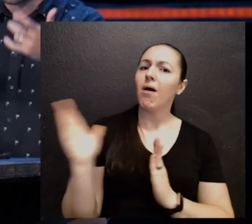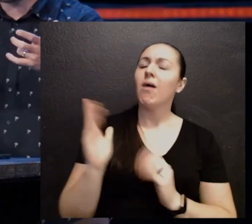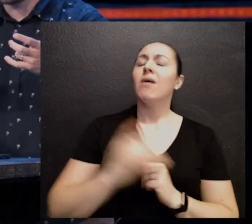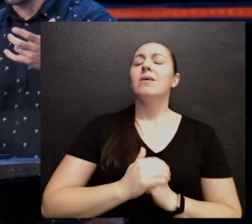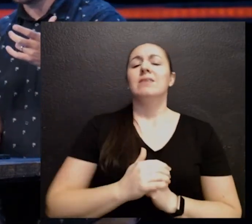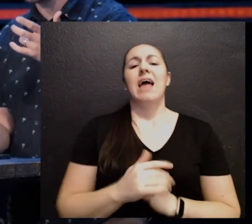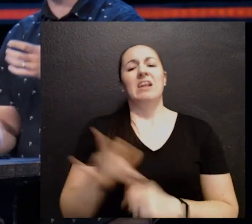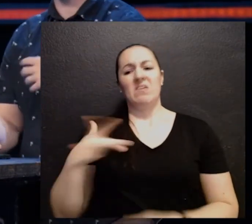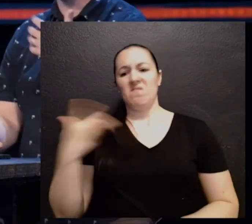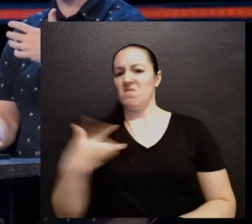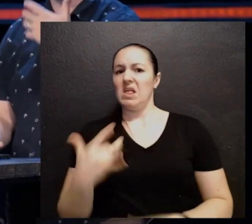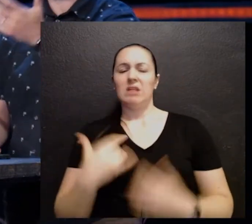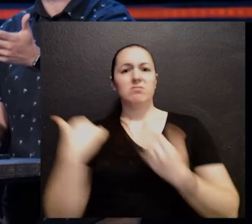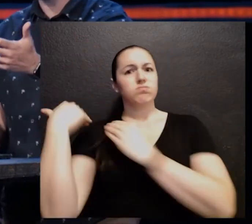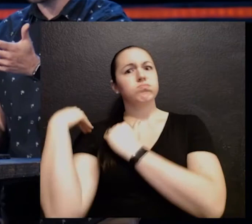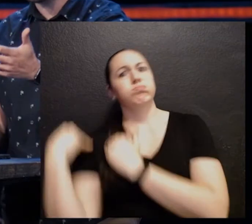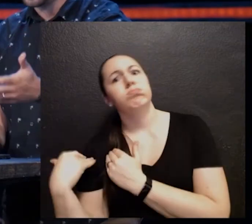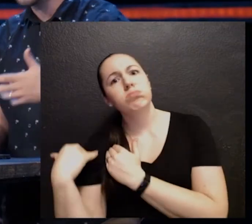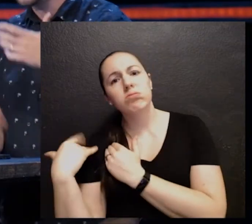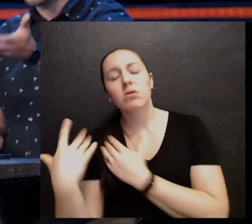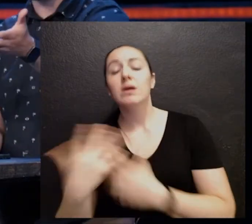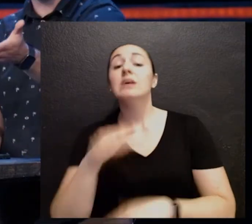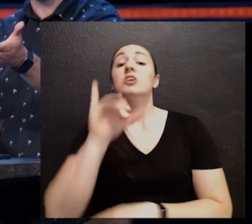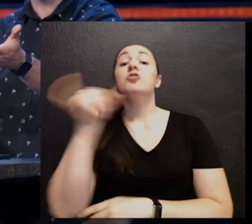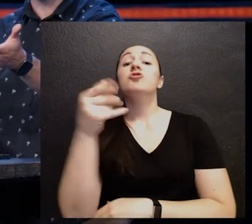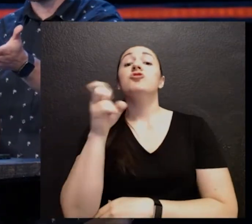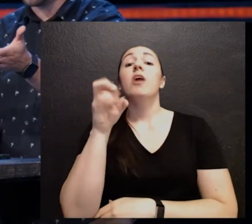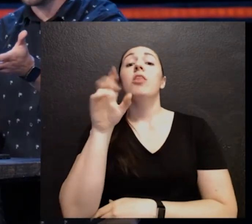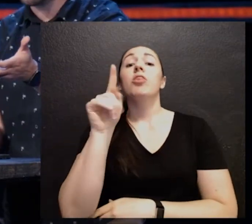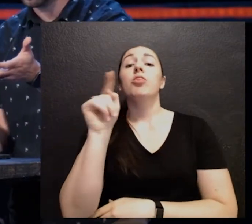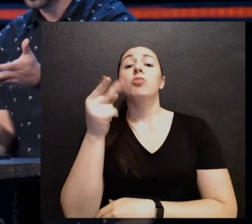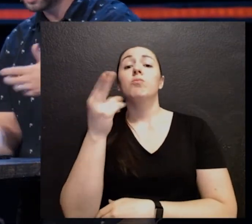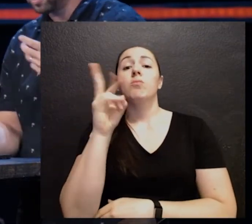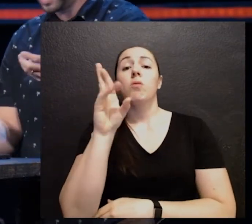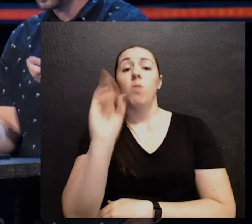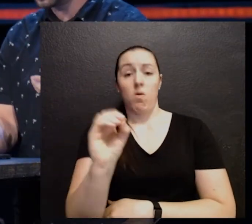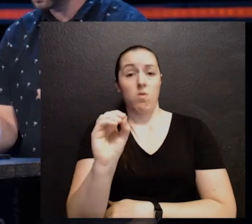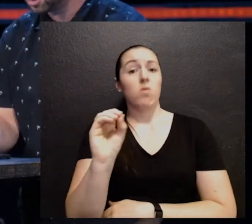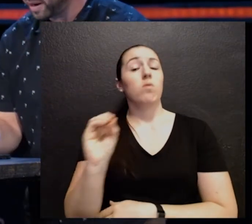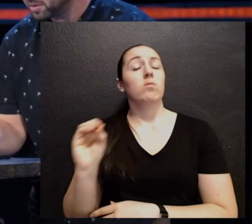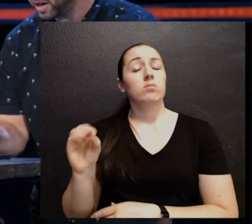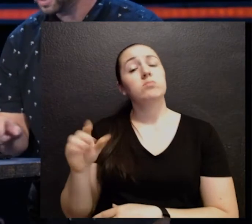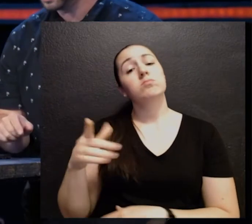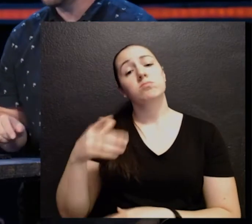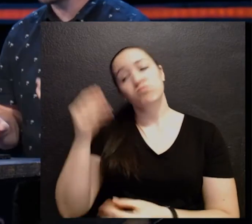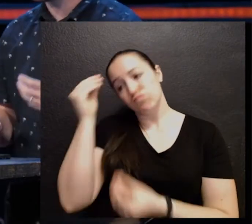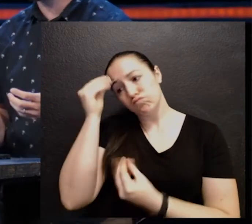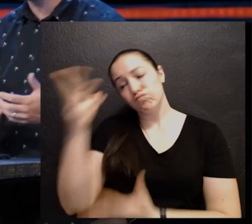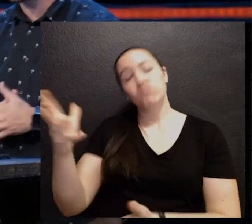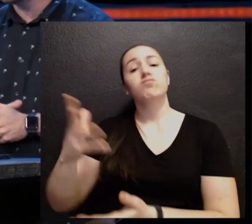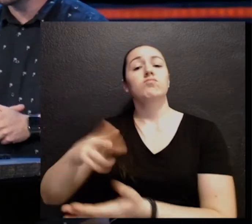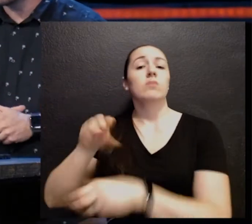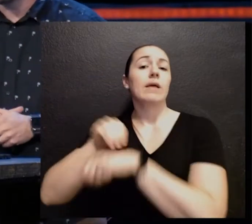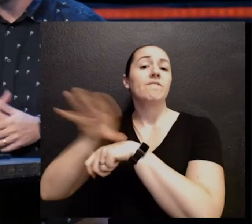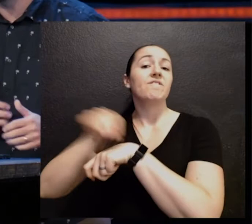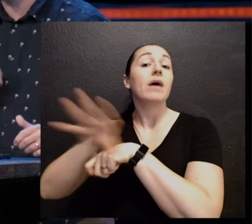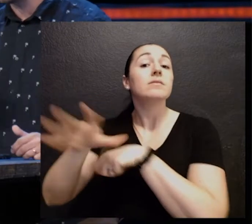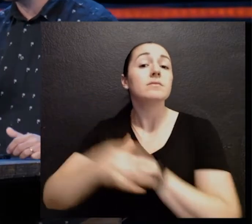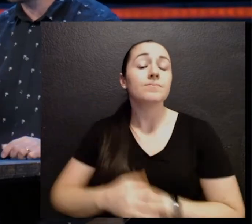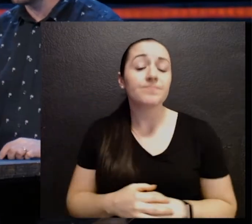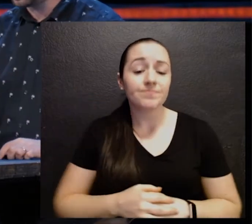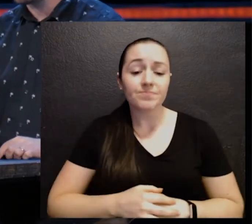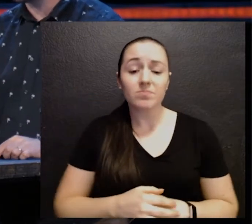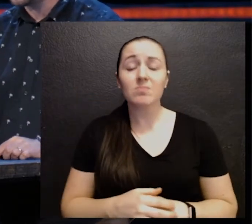And his father-in-law, Jethro, comes to give him some advice. He sees what Moses is going through. So in Exodus chapter 18, verse 17,